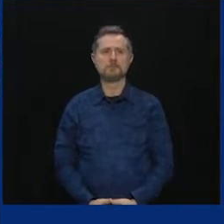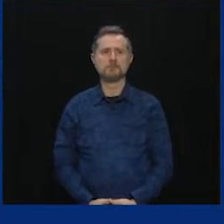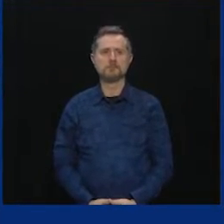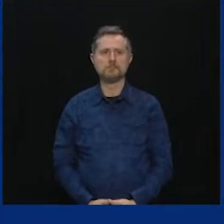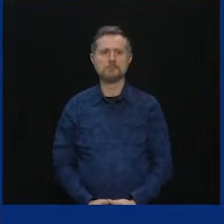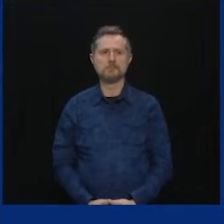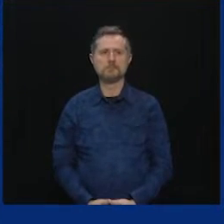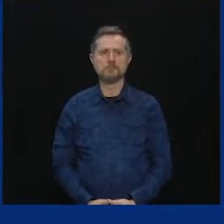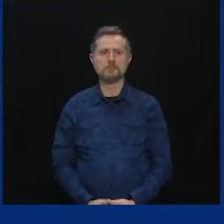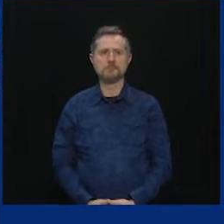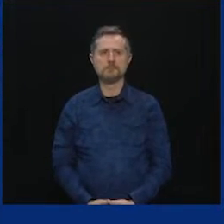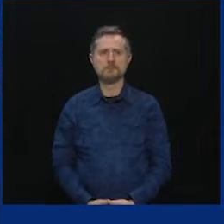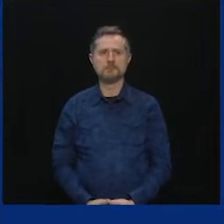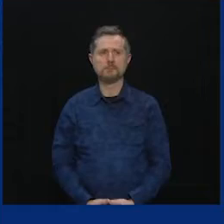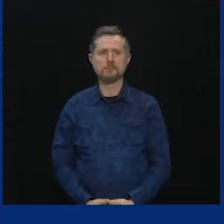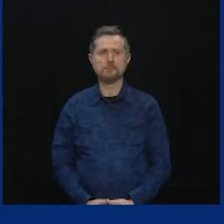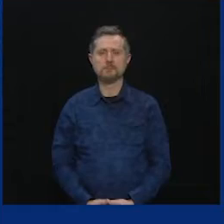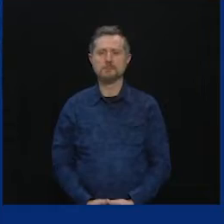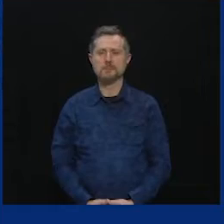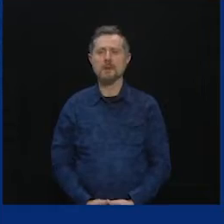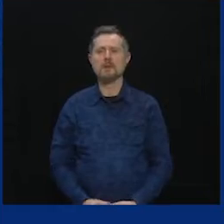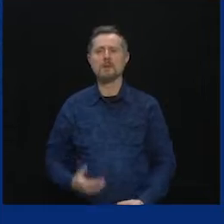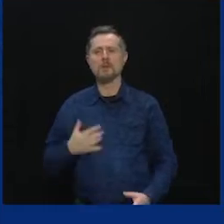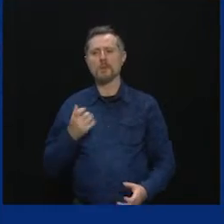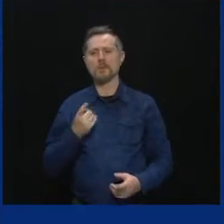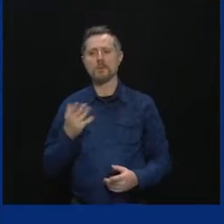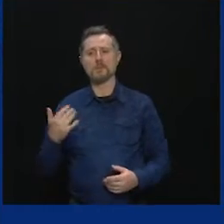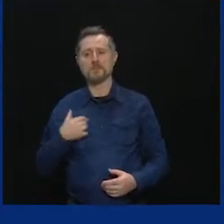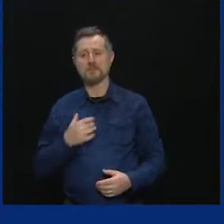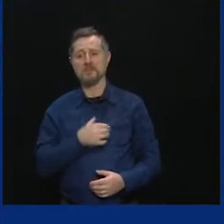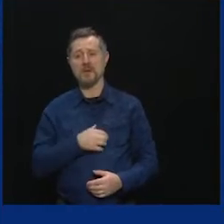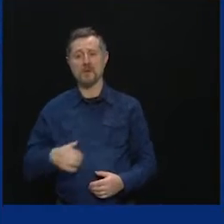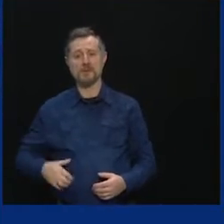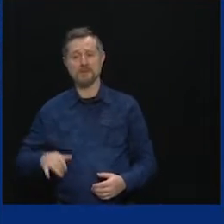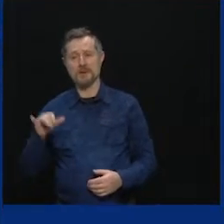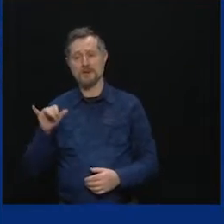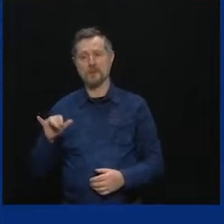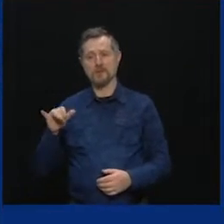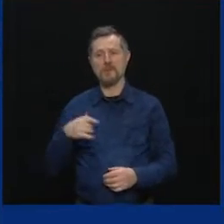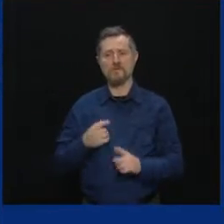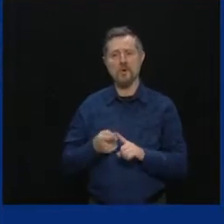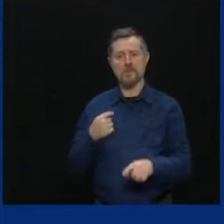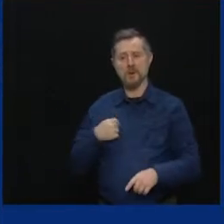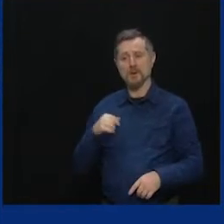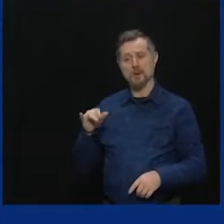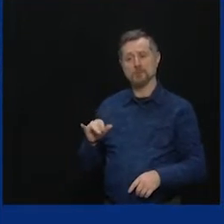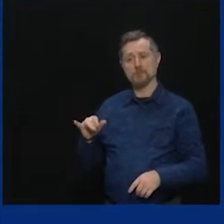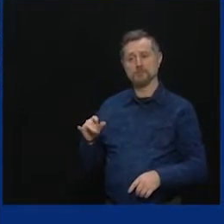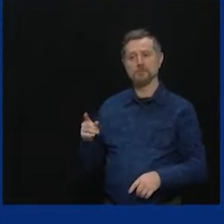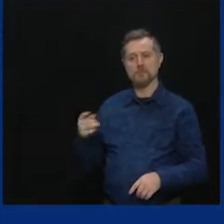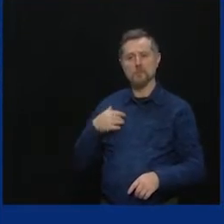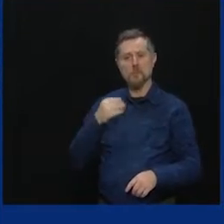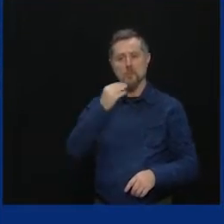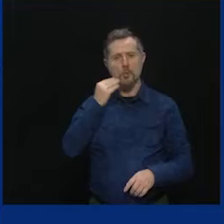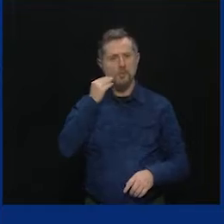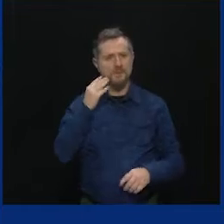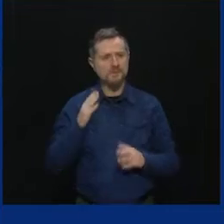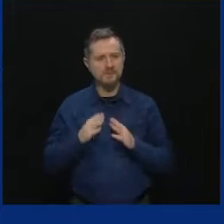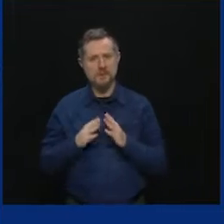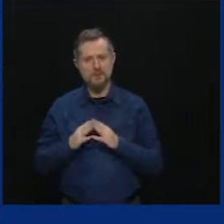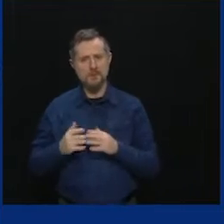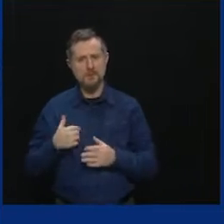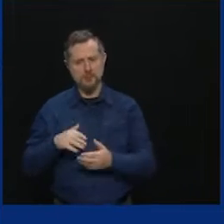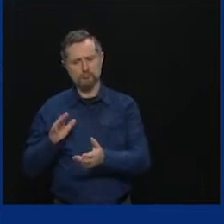So I have a bit of housekeeping because I see the mayor of Yonkers, I'm from Yonkers, I'm my home turf, so I gotta shout